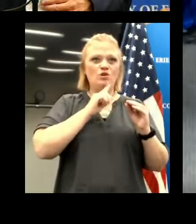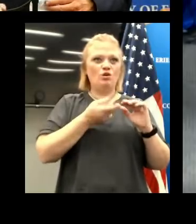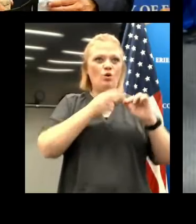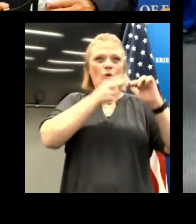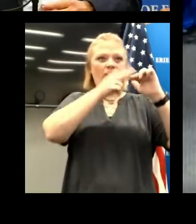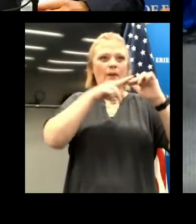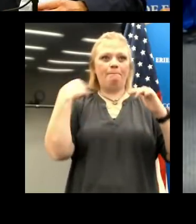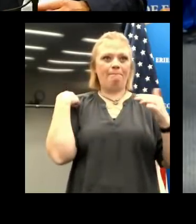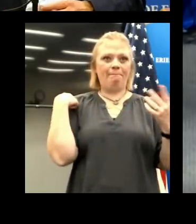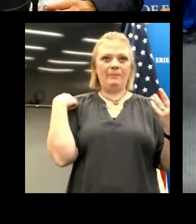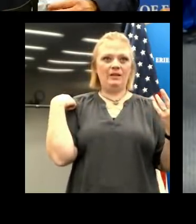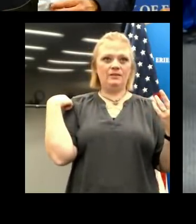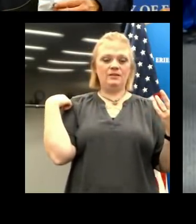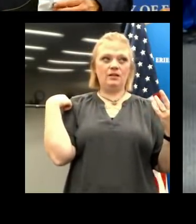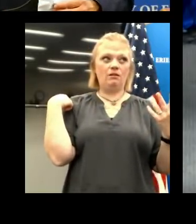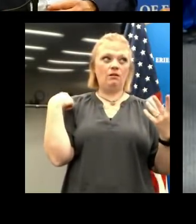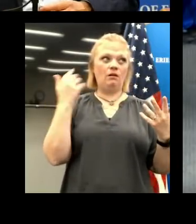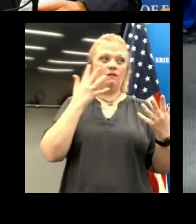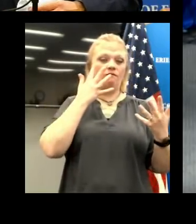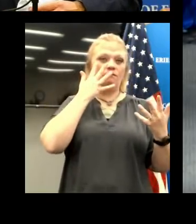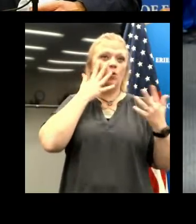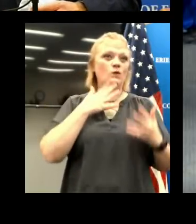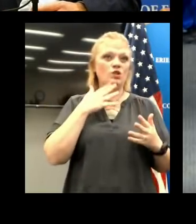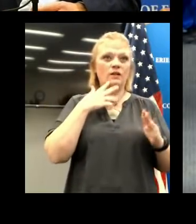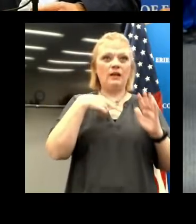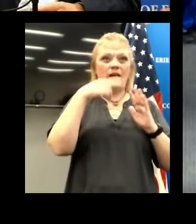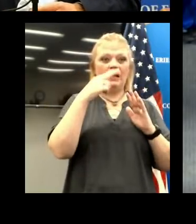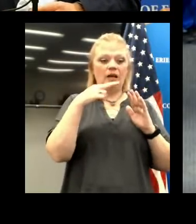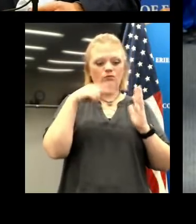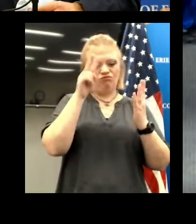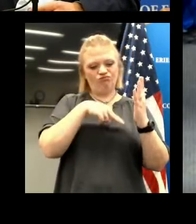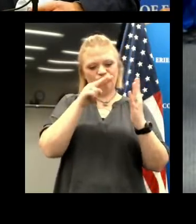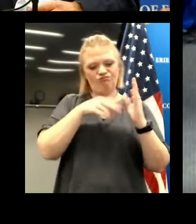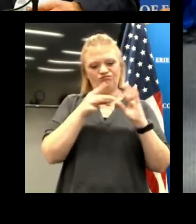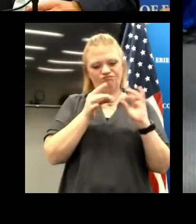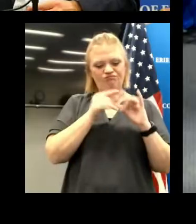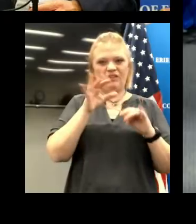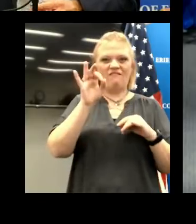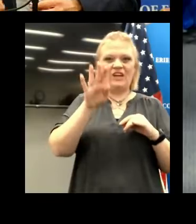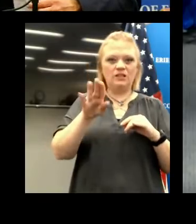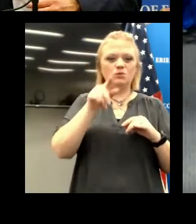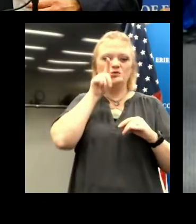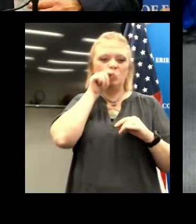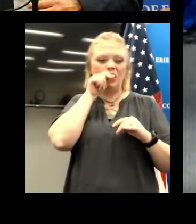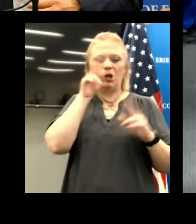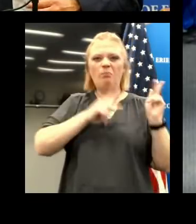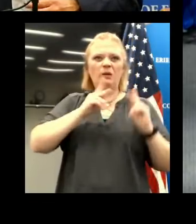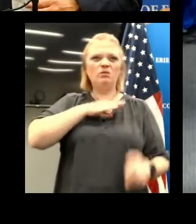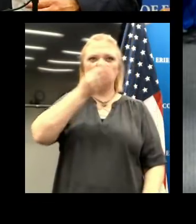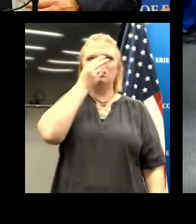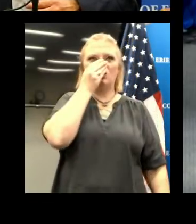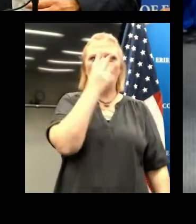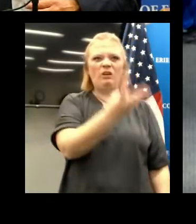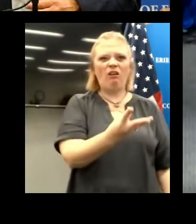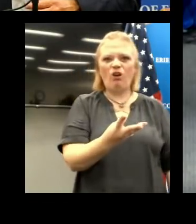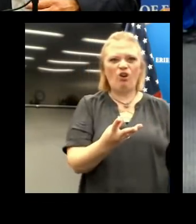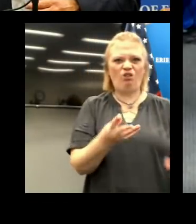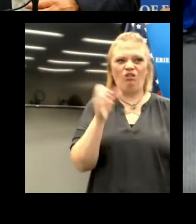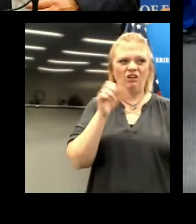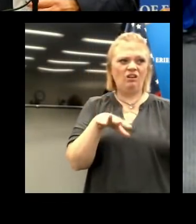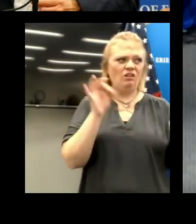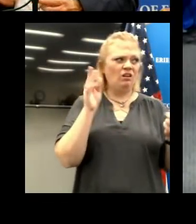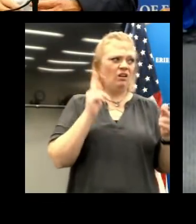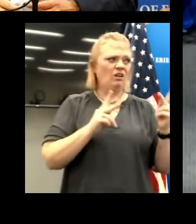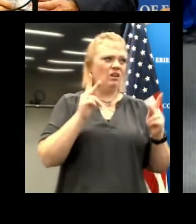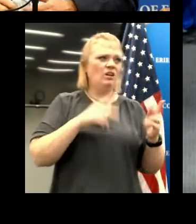just, unfortunately, I'm reading the comments on Facebook and Twitter, and people don't seem like they care. Well, can you find people, or what?